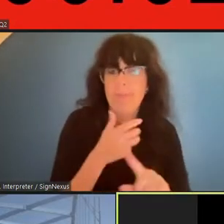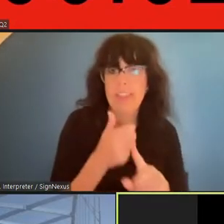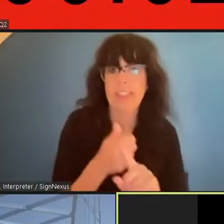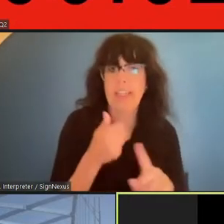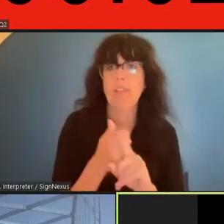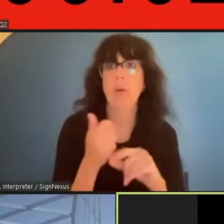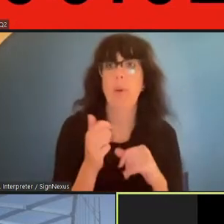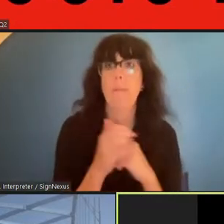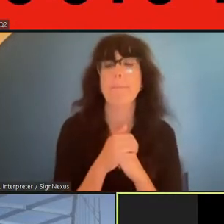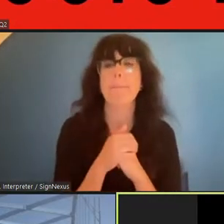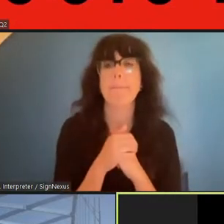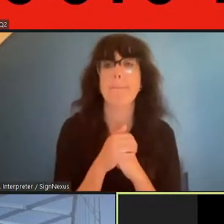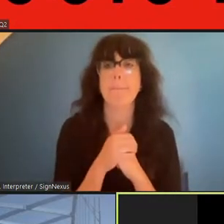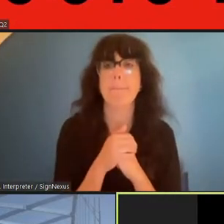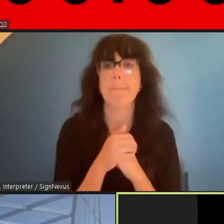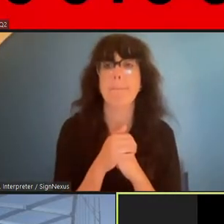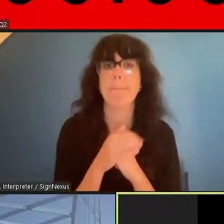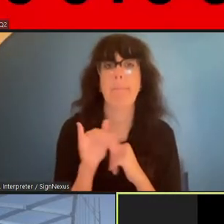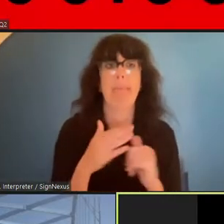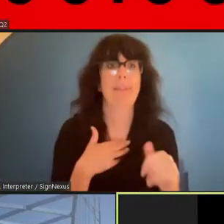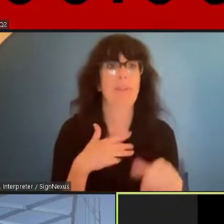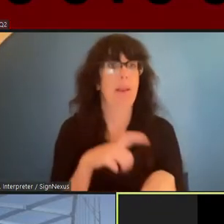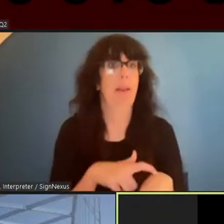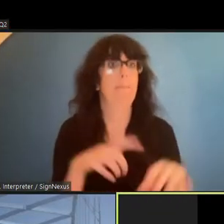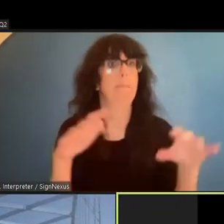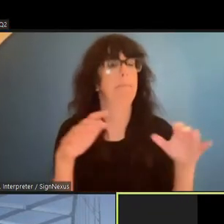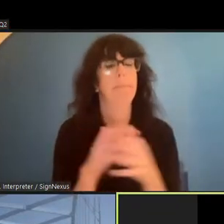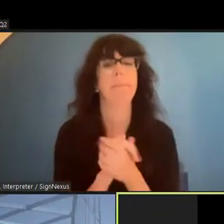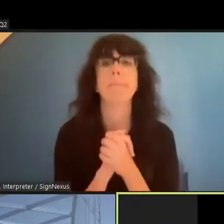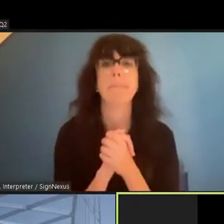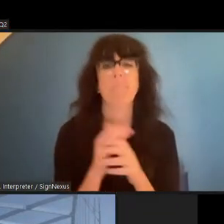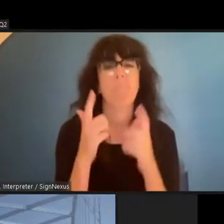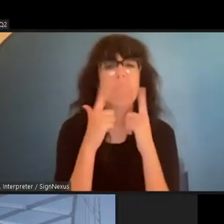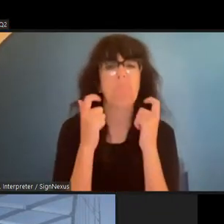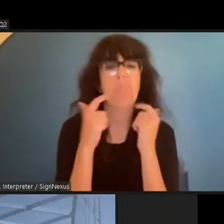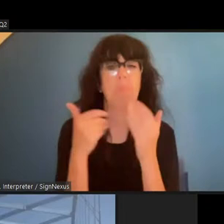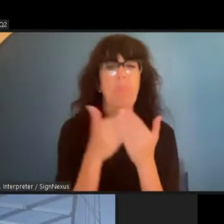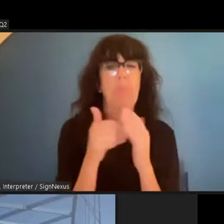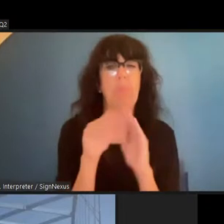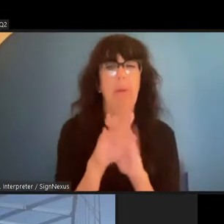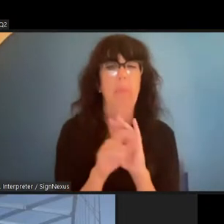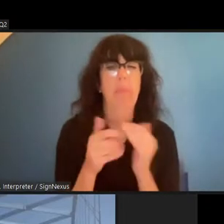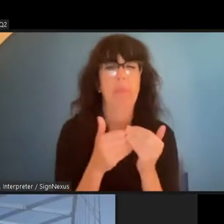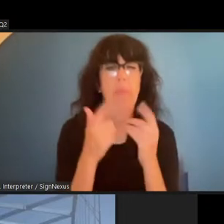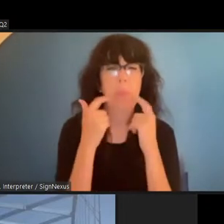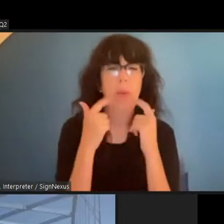um that's my time thank you